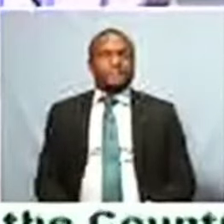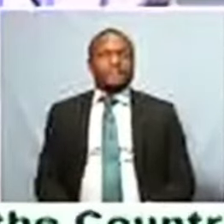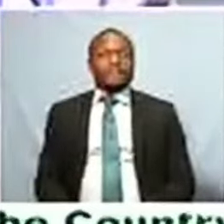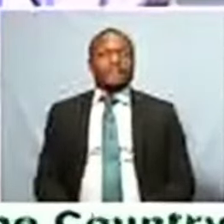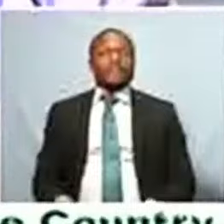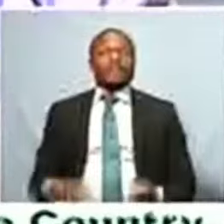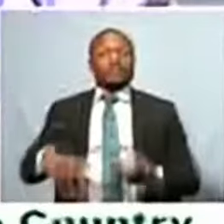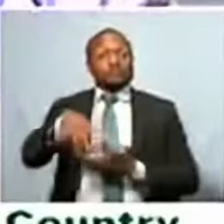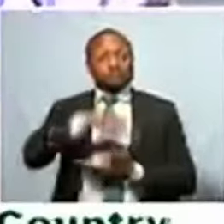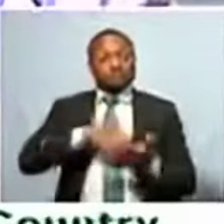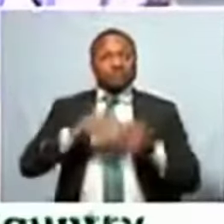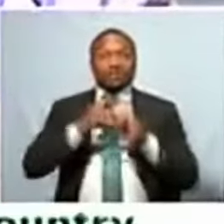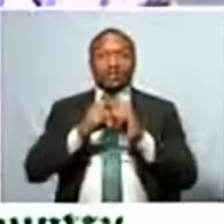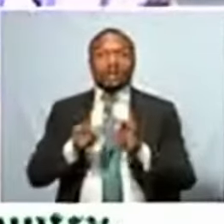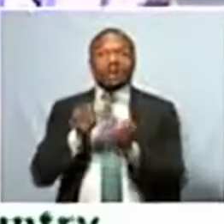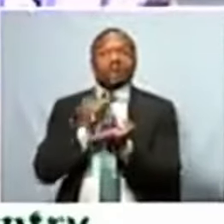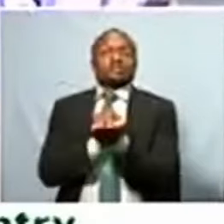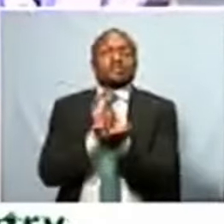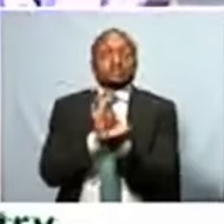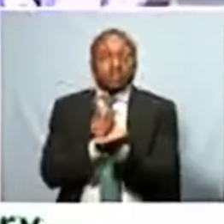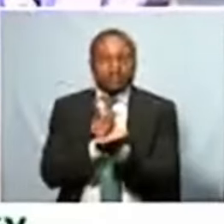that happened in Sesheke,